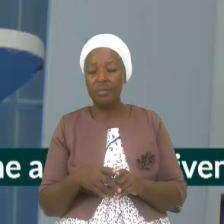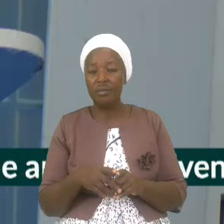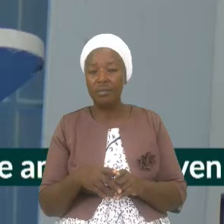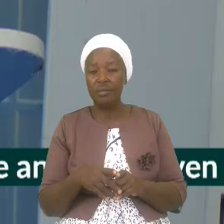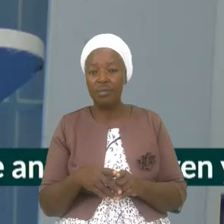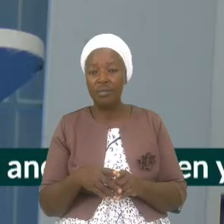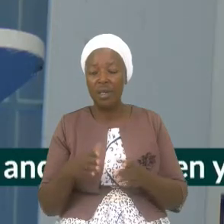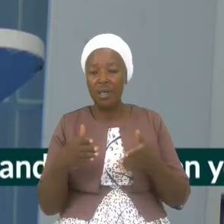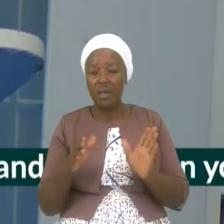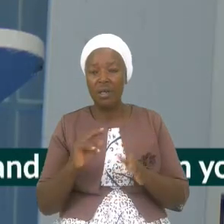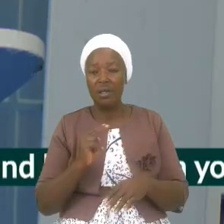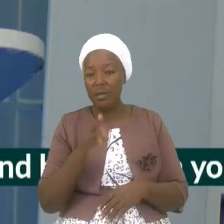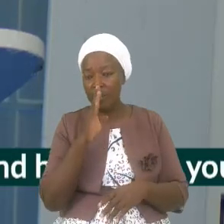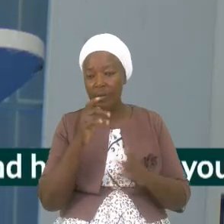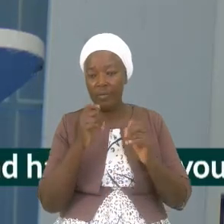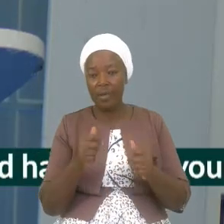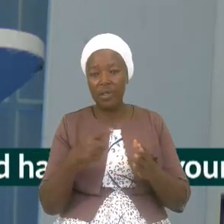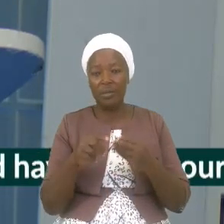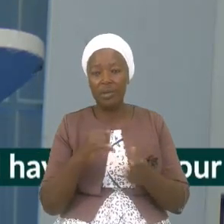but also thorough about it.